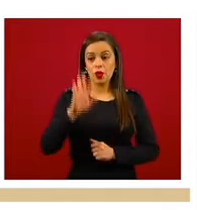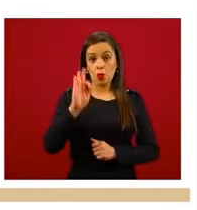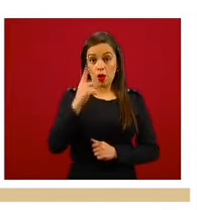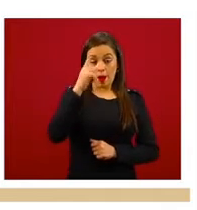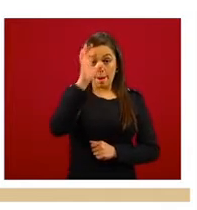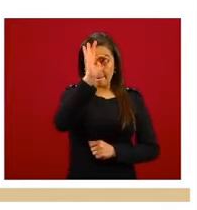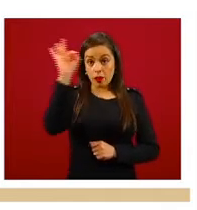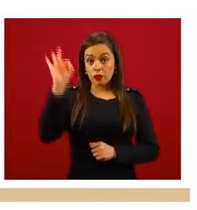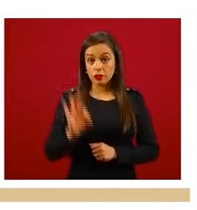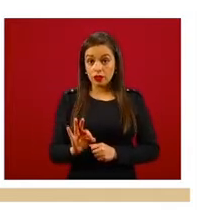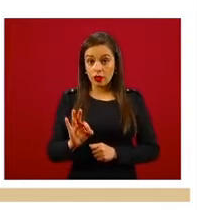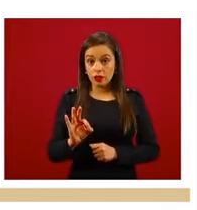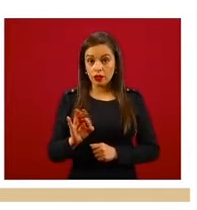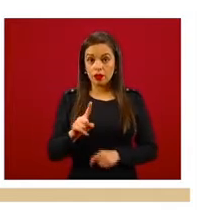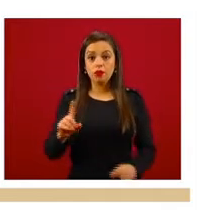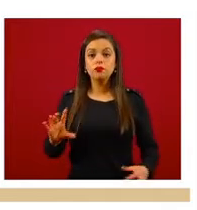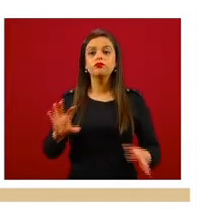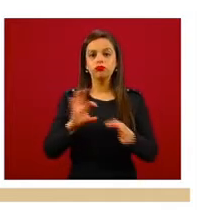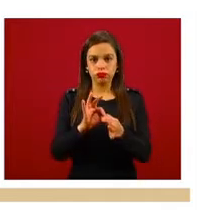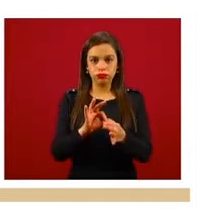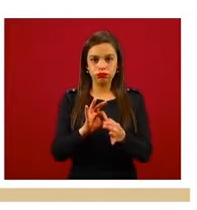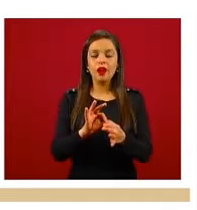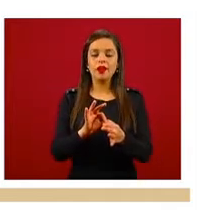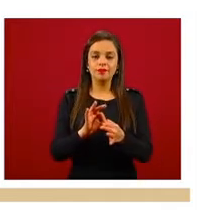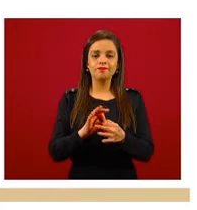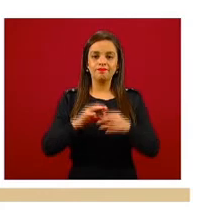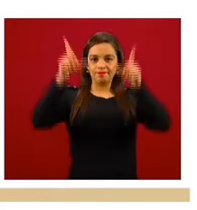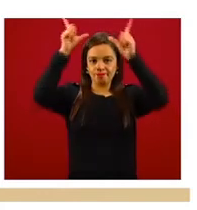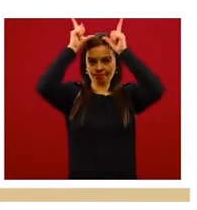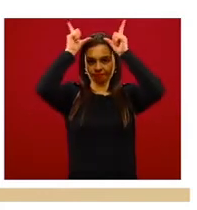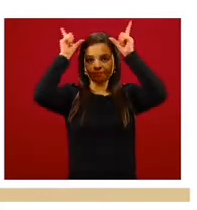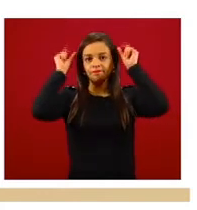can see that the largest number, 41% of